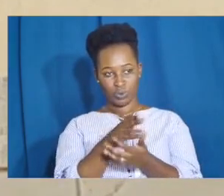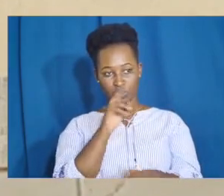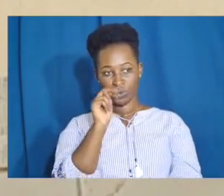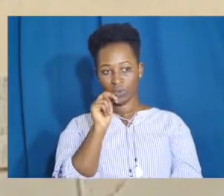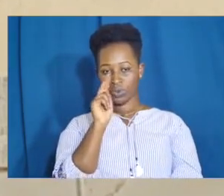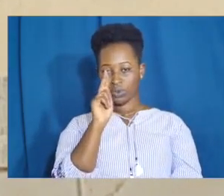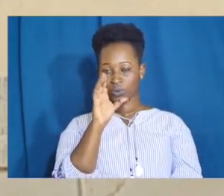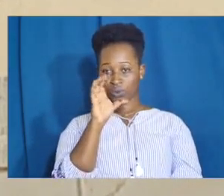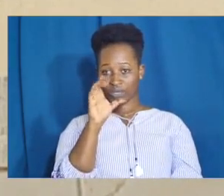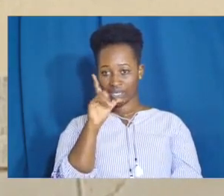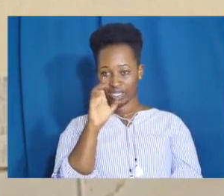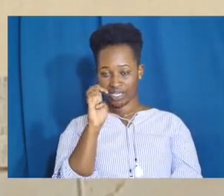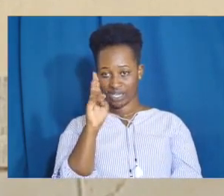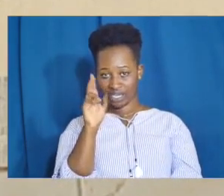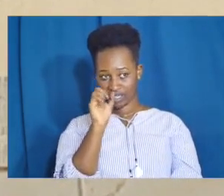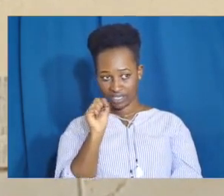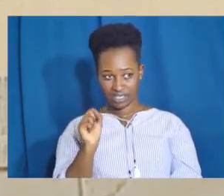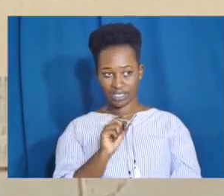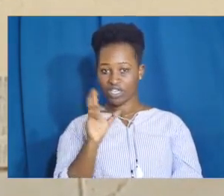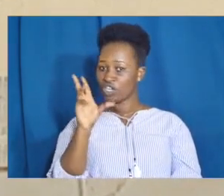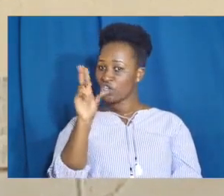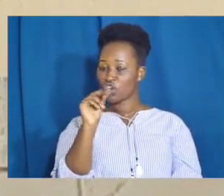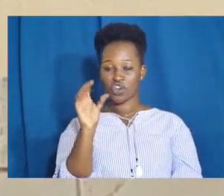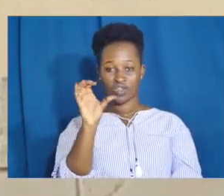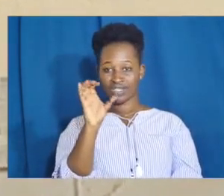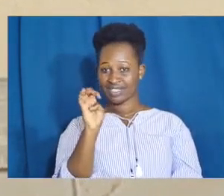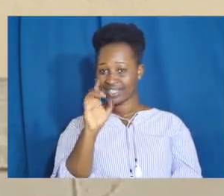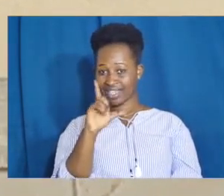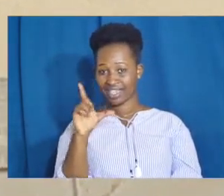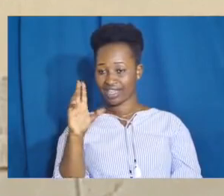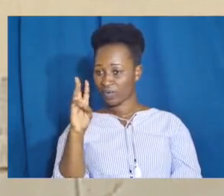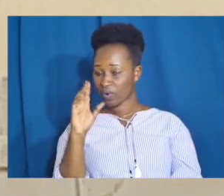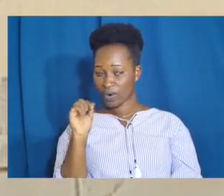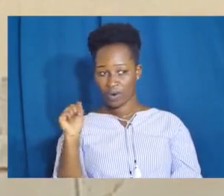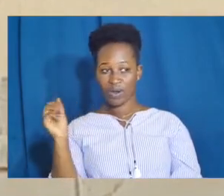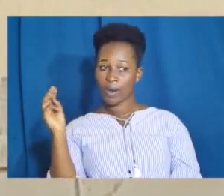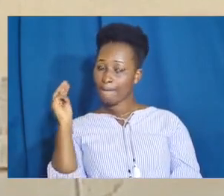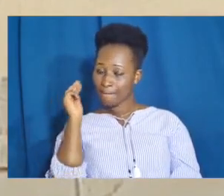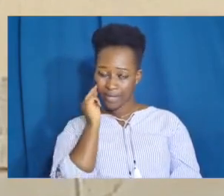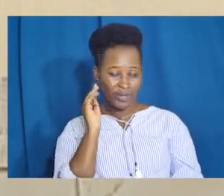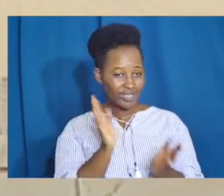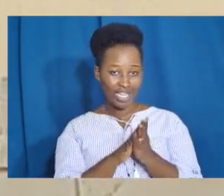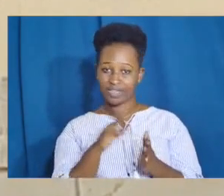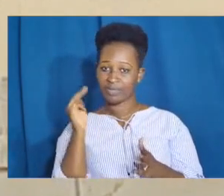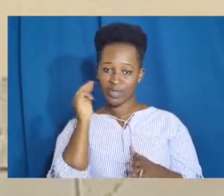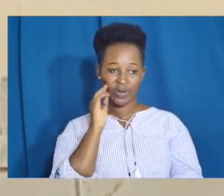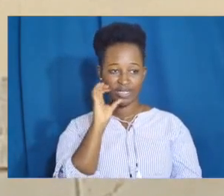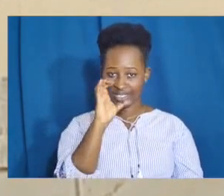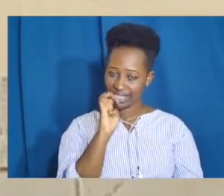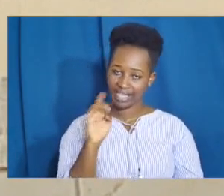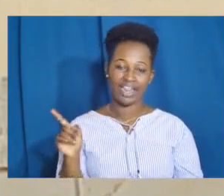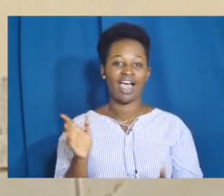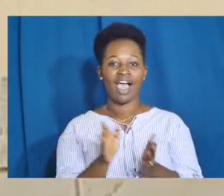The cells have no cell wall. They have millions and millions of cells, and they are